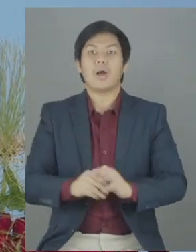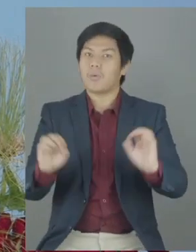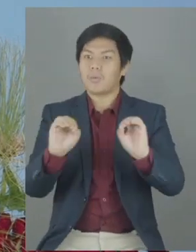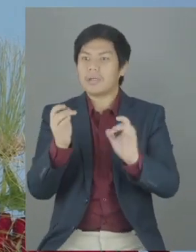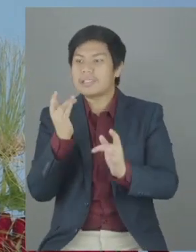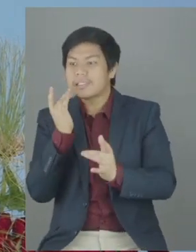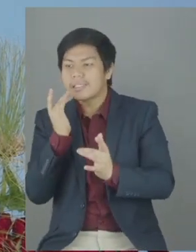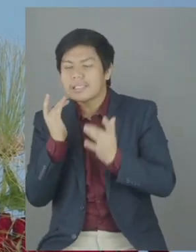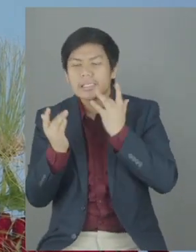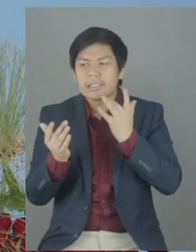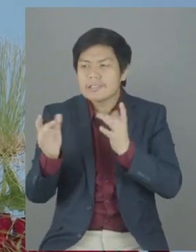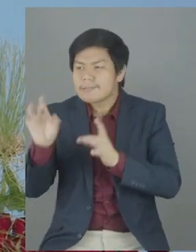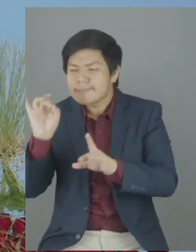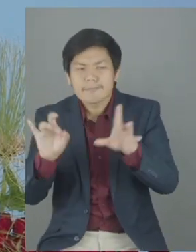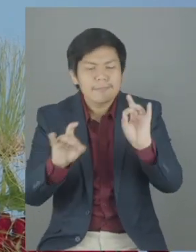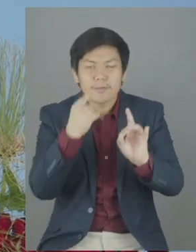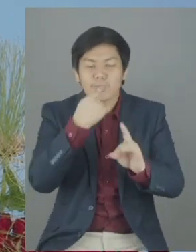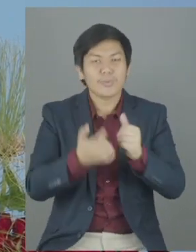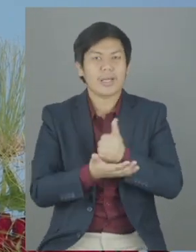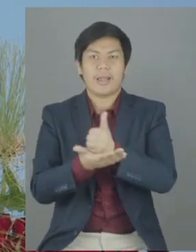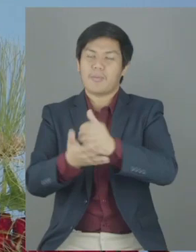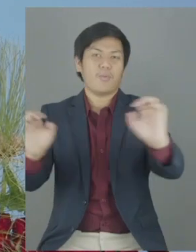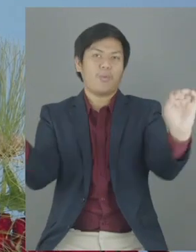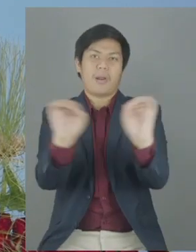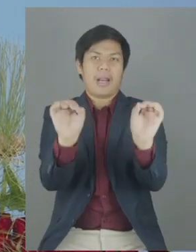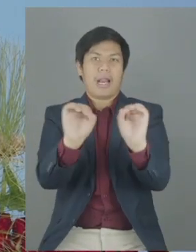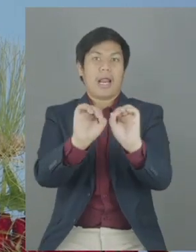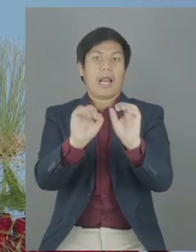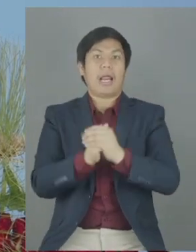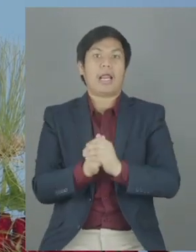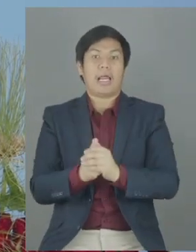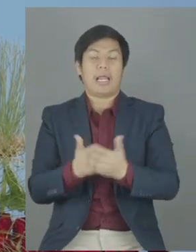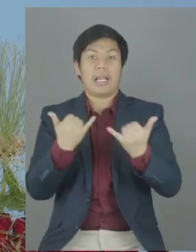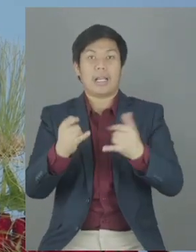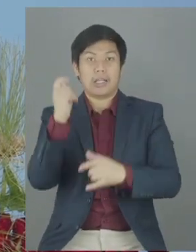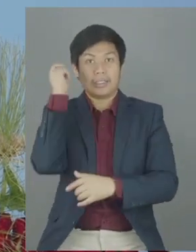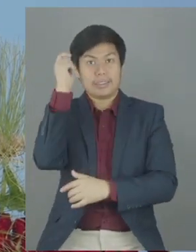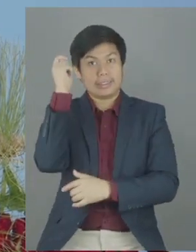treating all. And to give a testimony